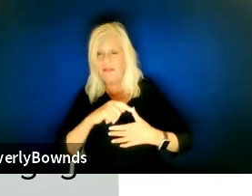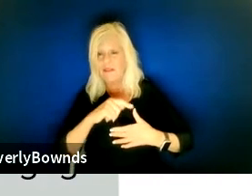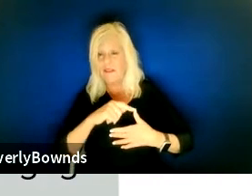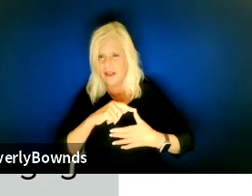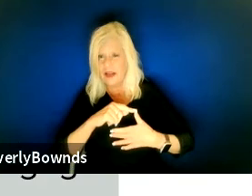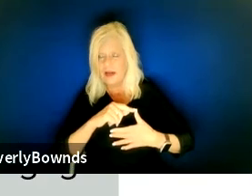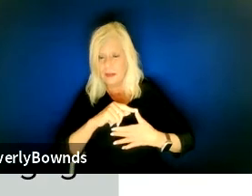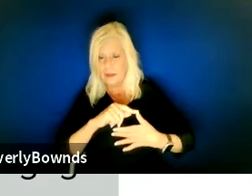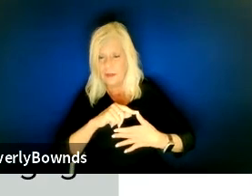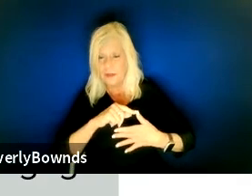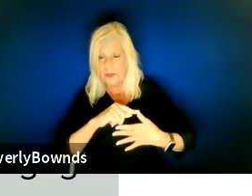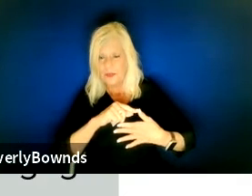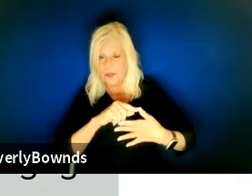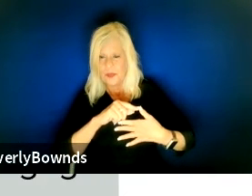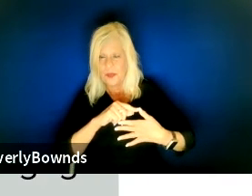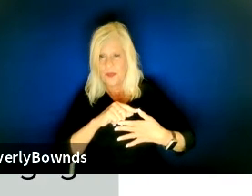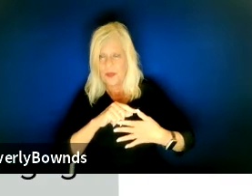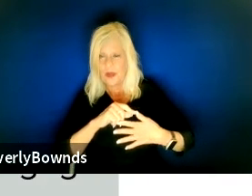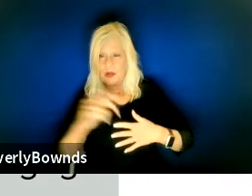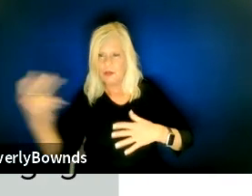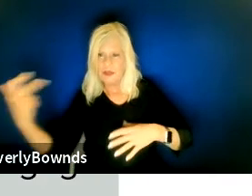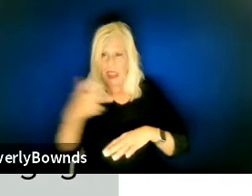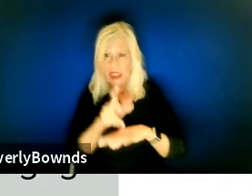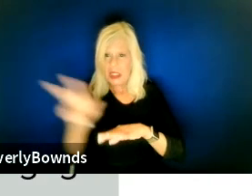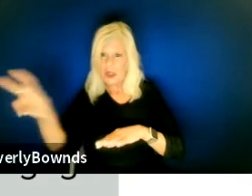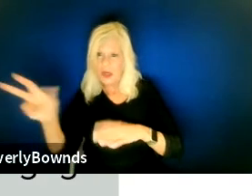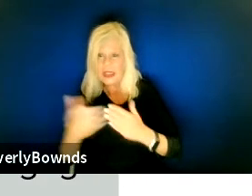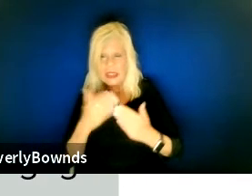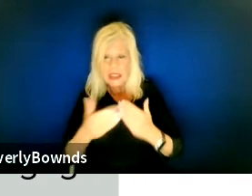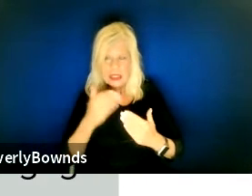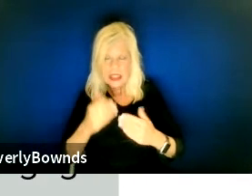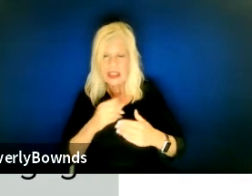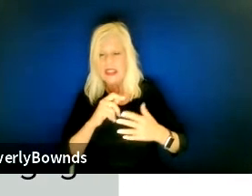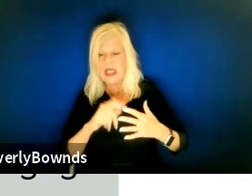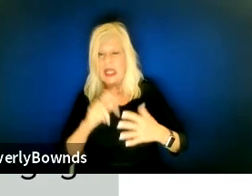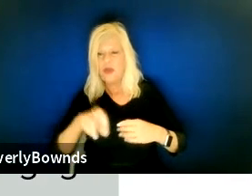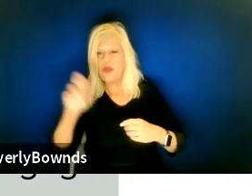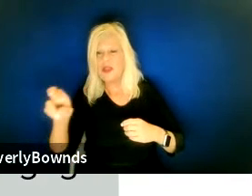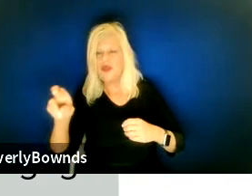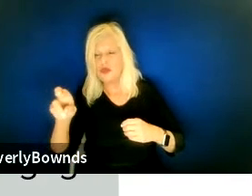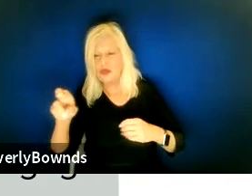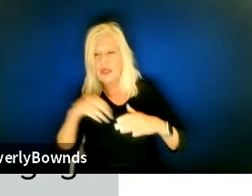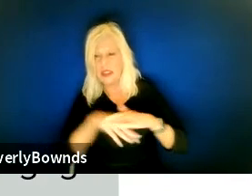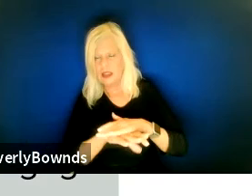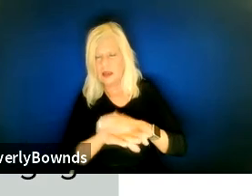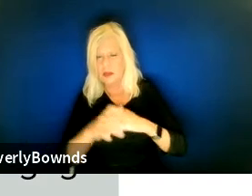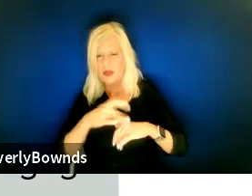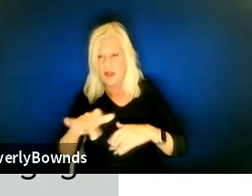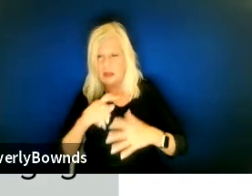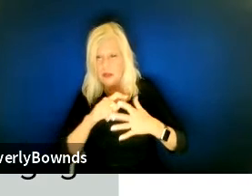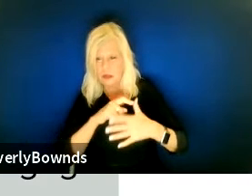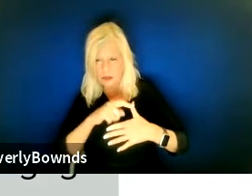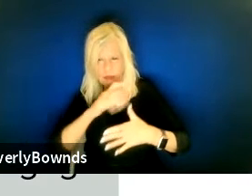is the egress is accessible and restroom facilities are available. And so this is like